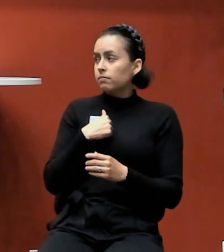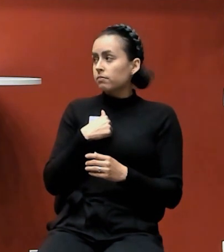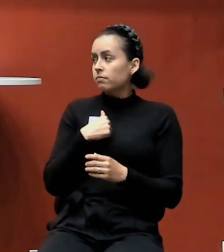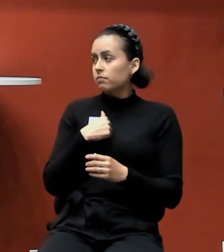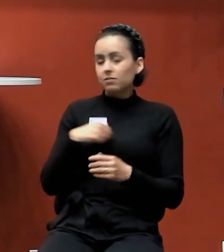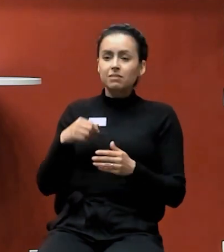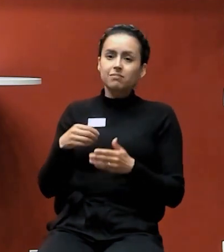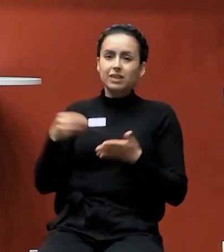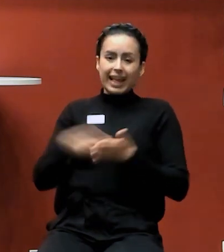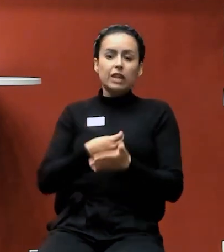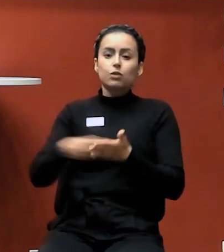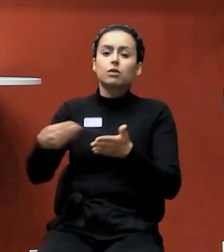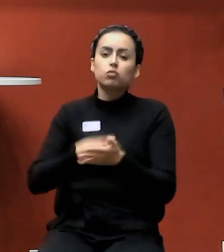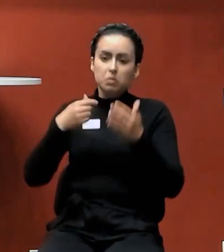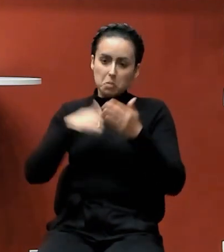pretense.